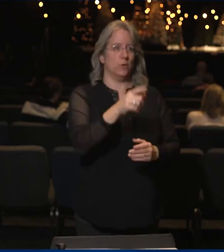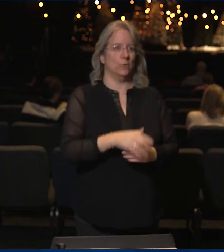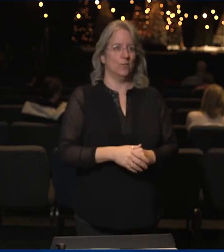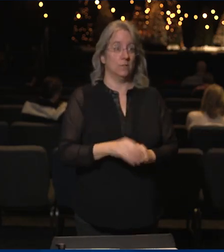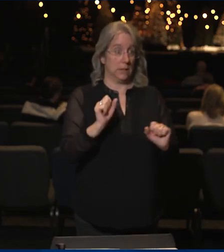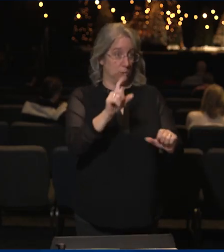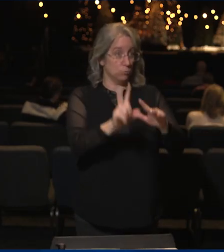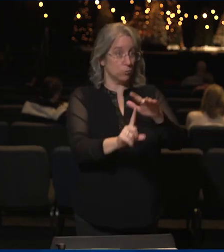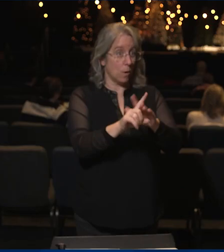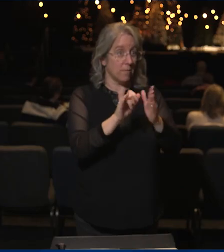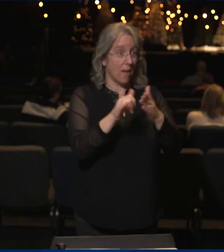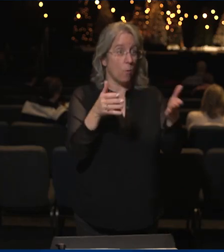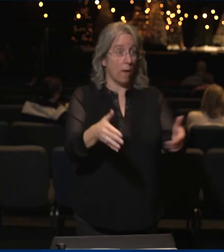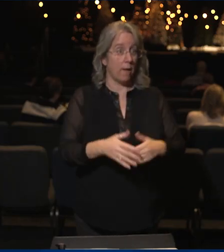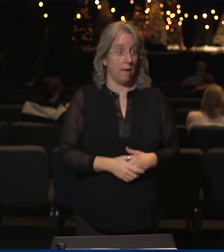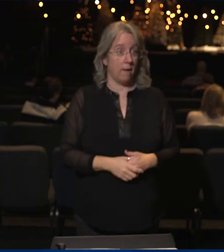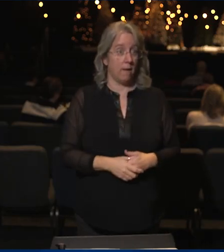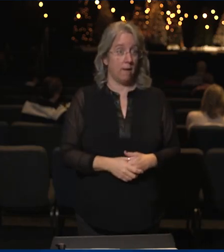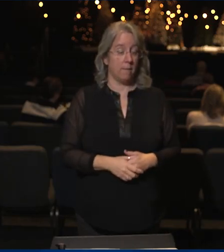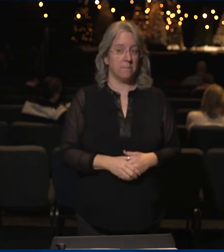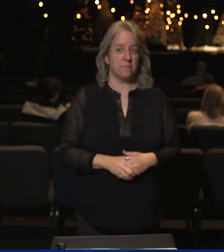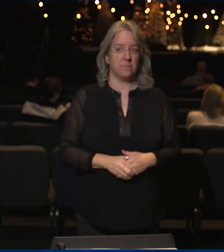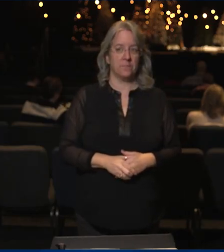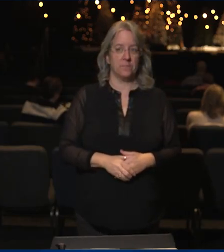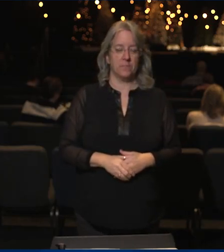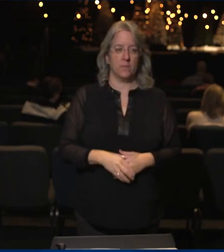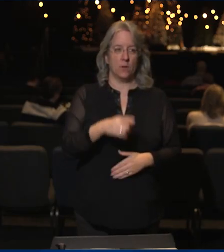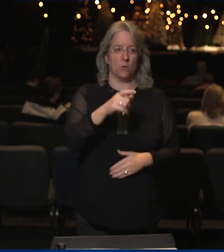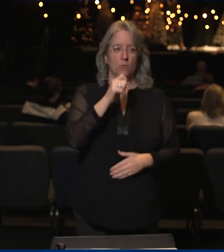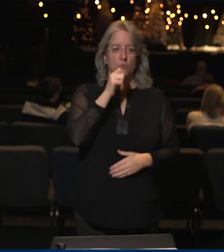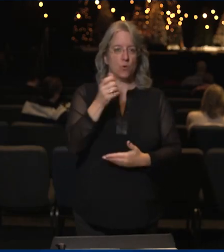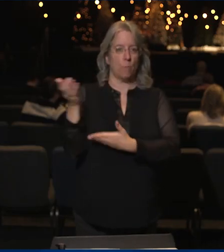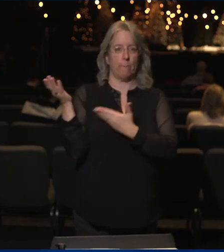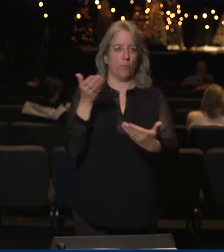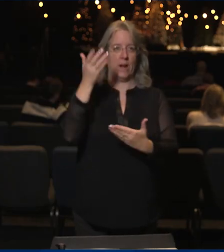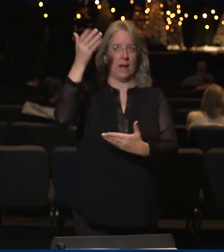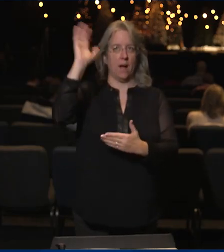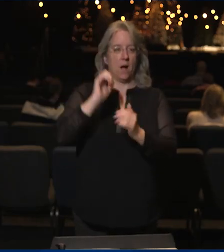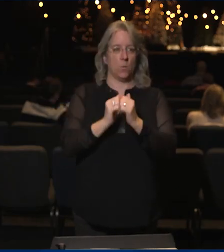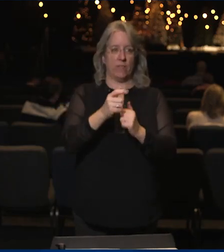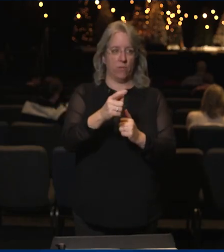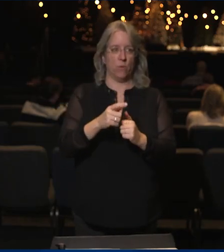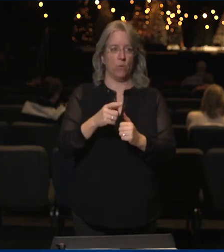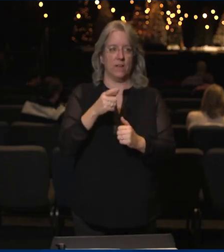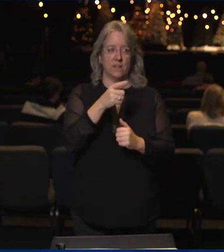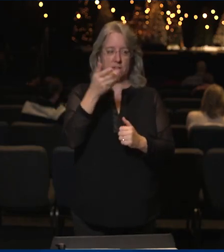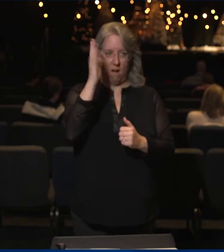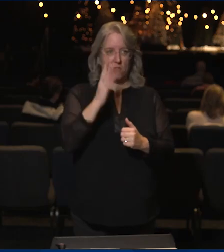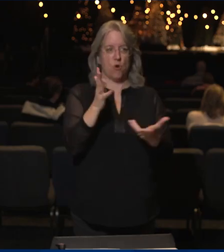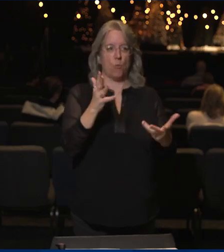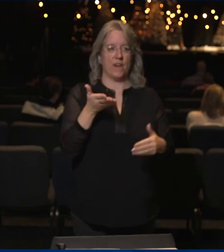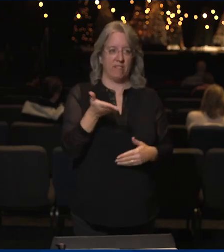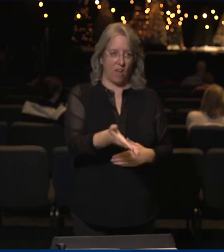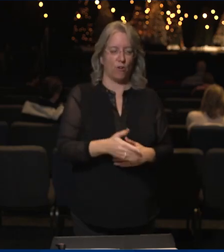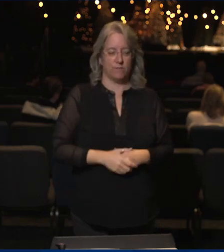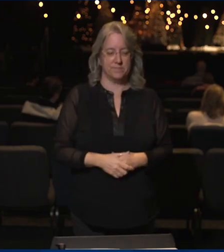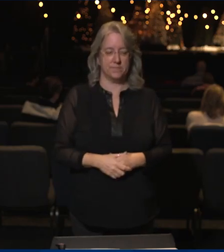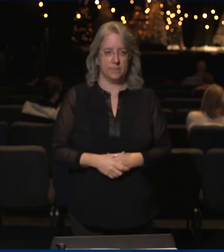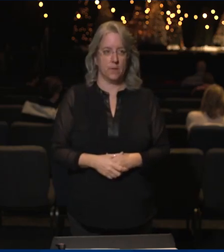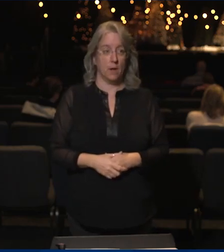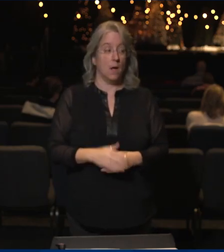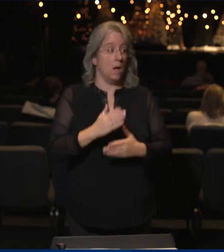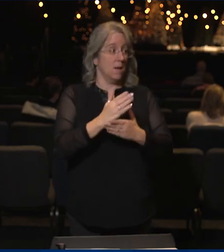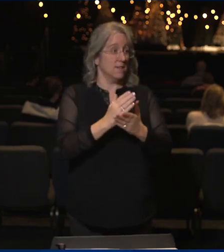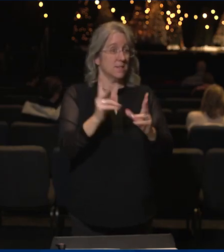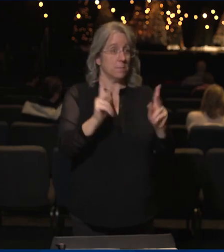way? So this exercise that I want to move us through right now, and some of you across campuses, I know you're like, gosh, this is low